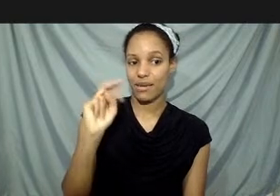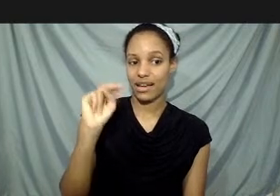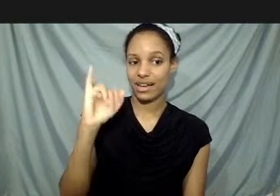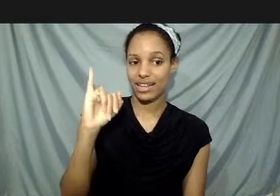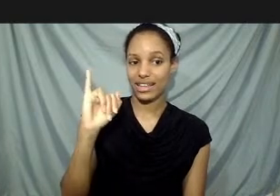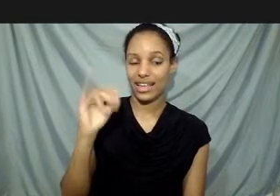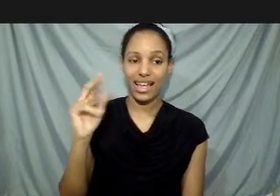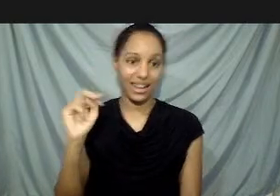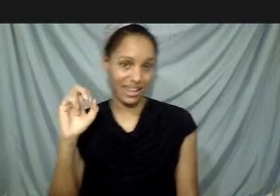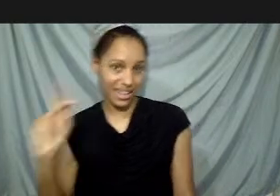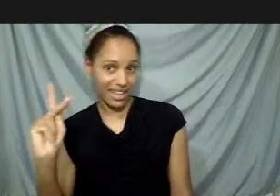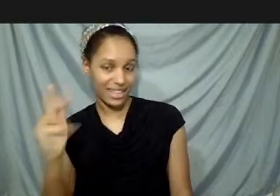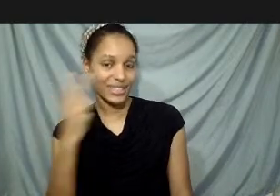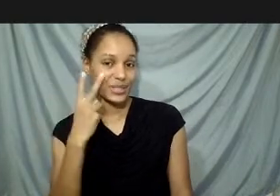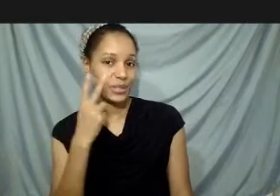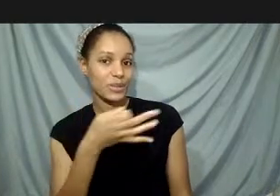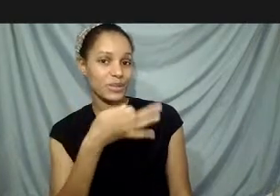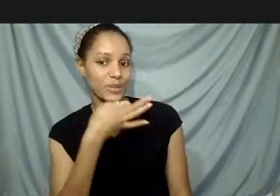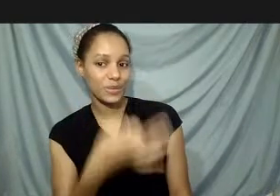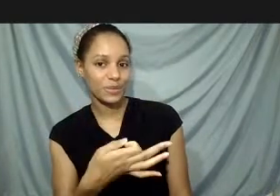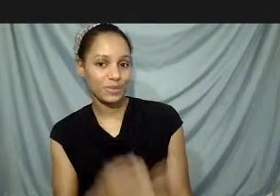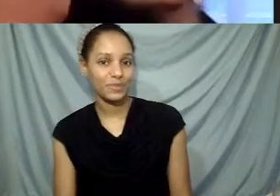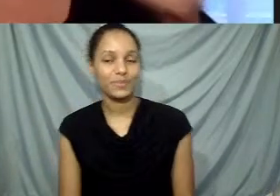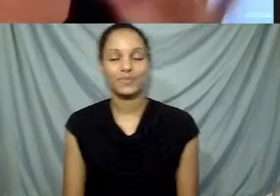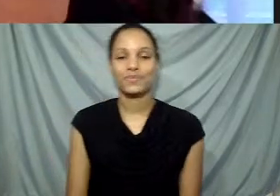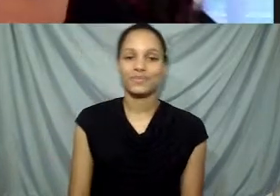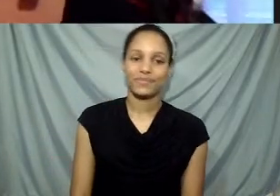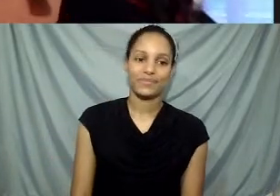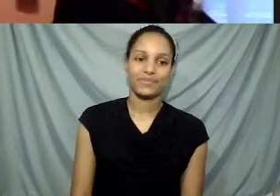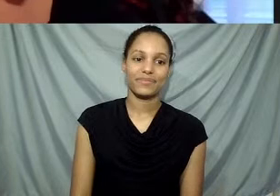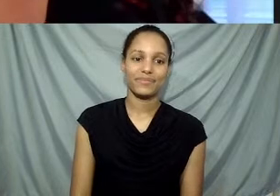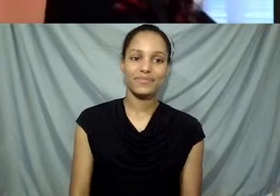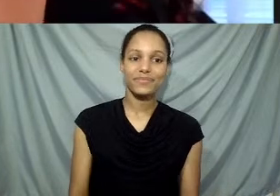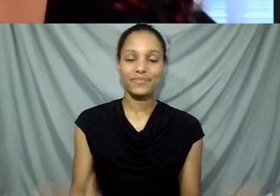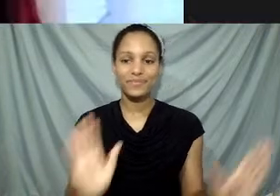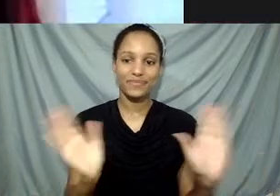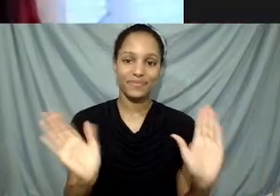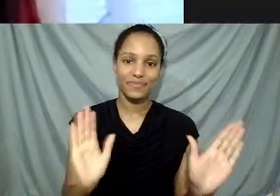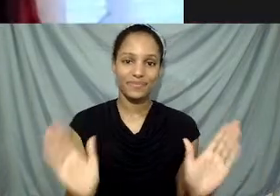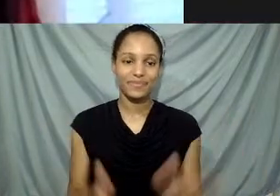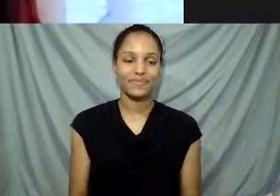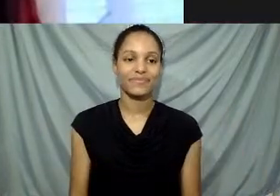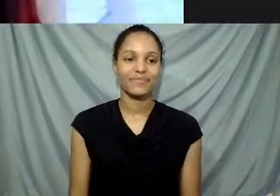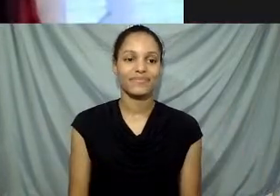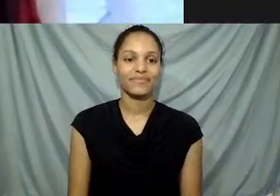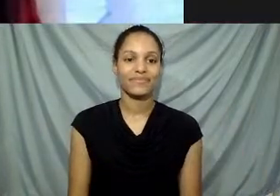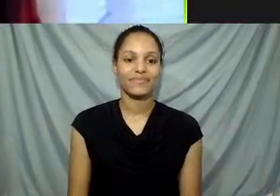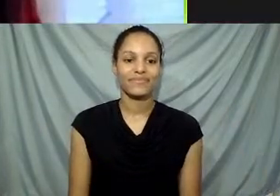you in a little bit. See you. See you, see you.